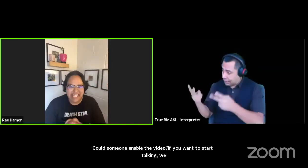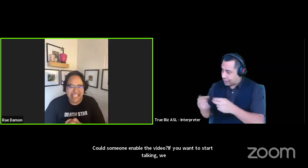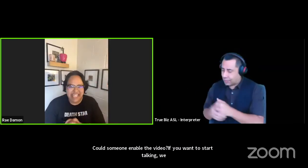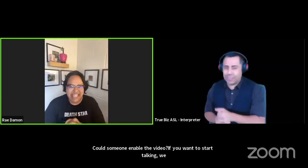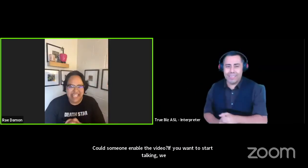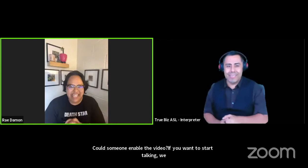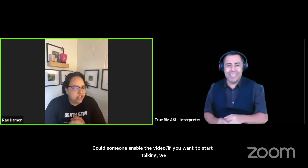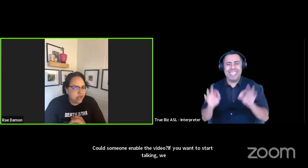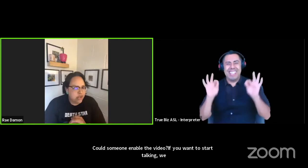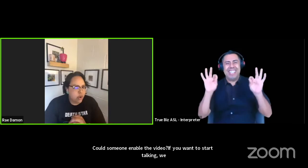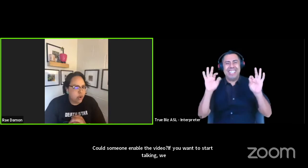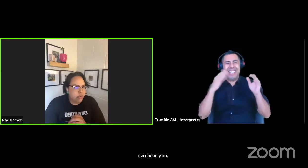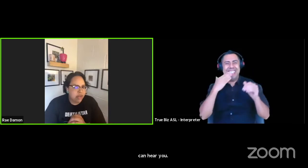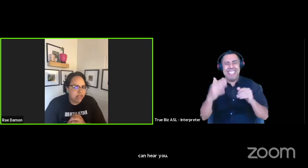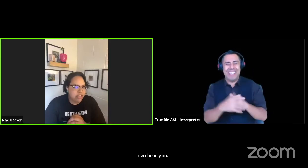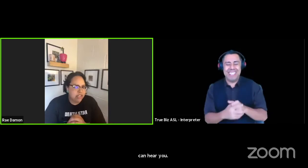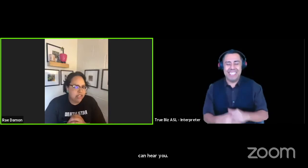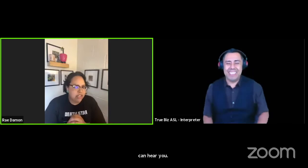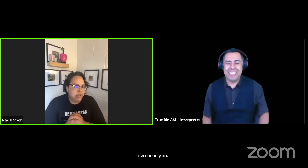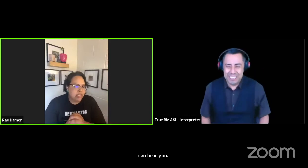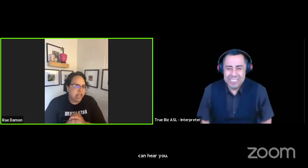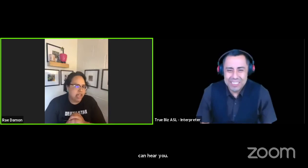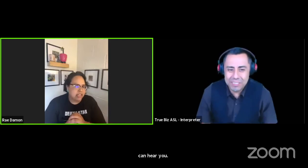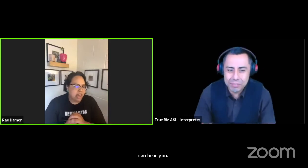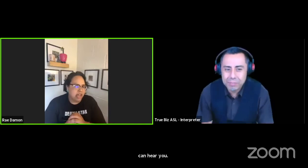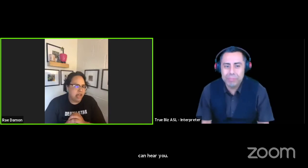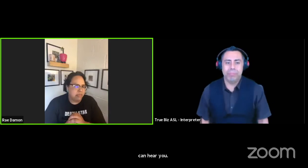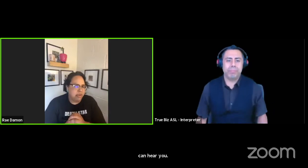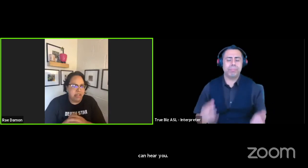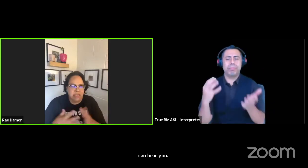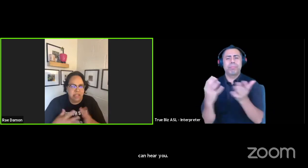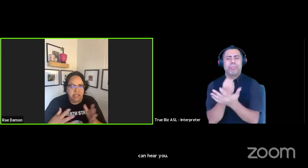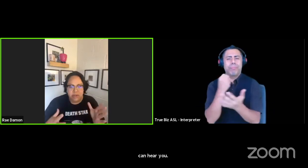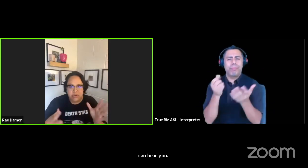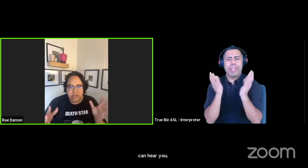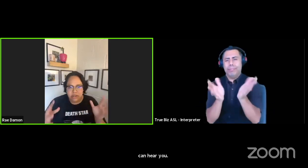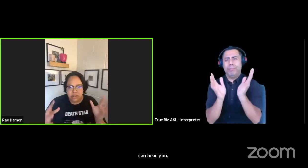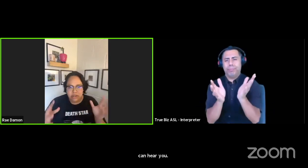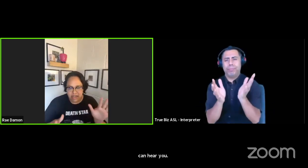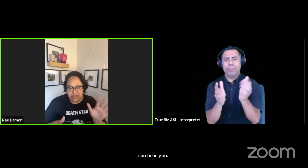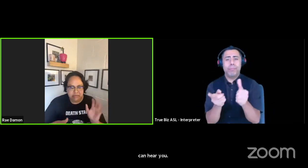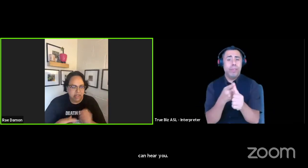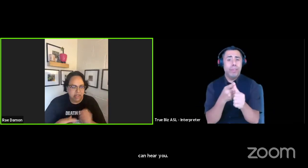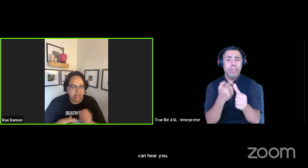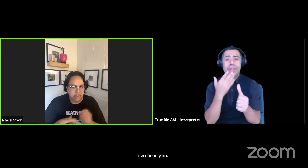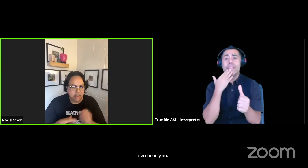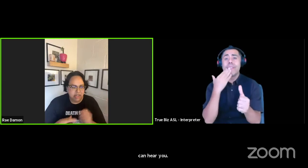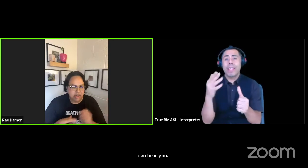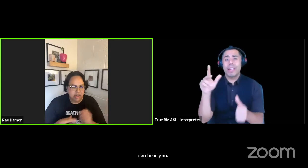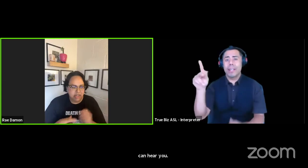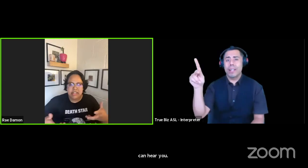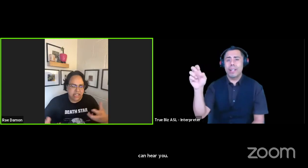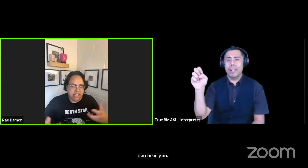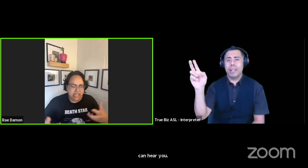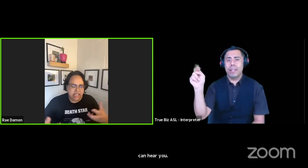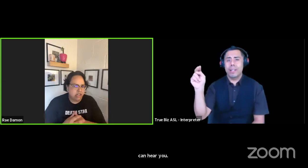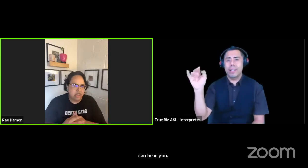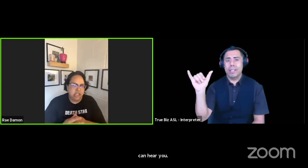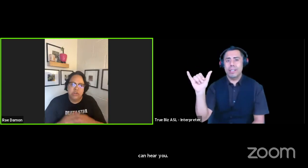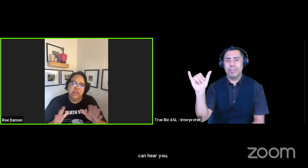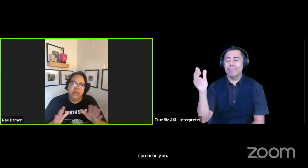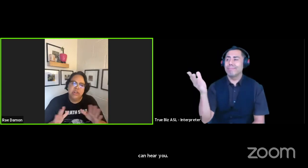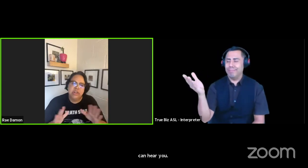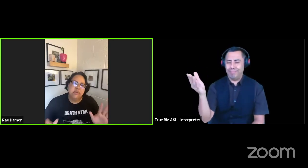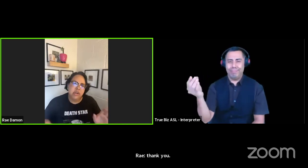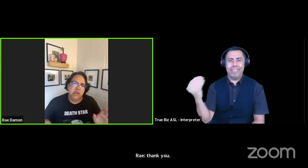you. Okay, so what I wanted to say was that, thank you, Kenny, because you kind of gave me some energy.